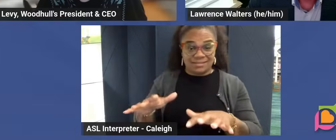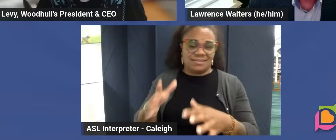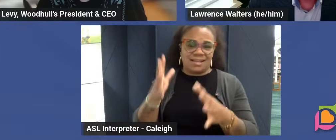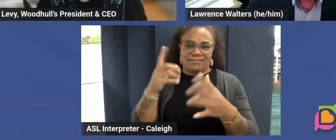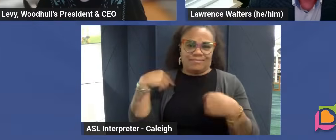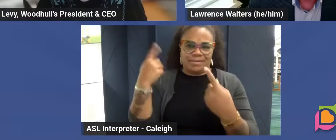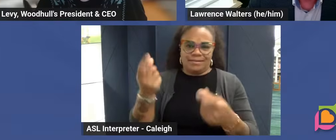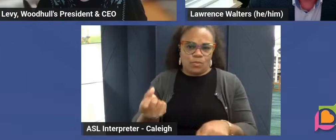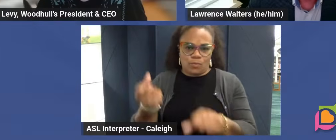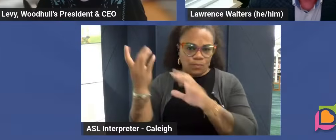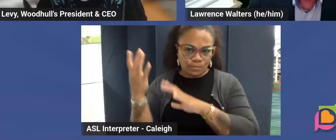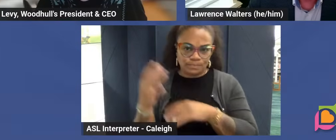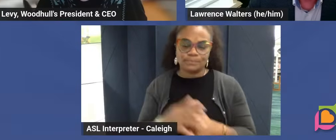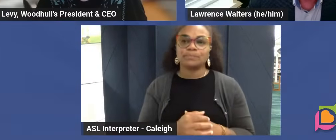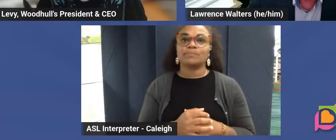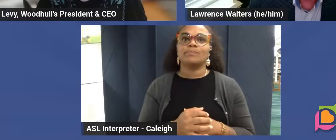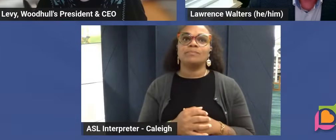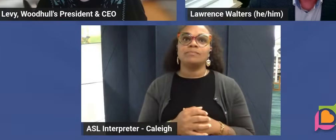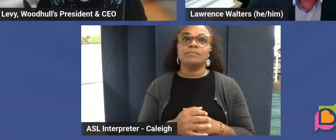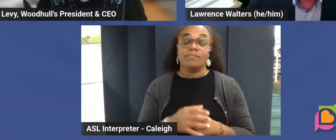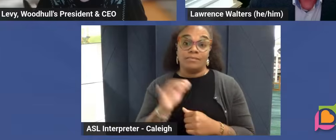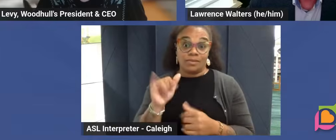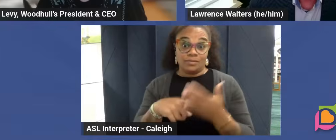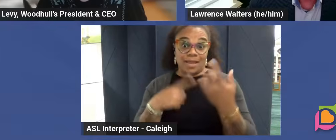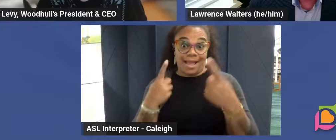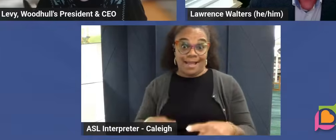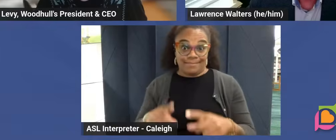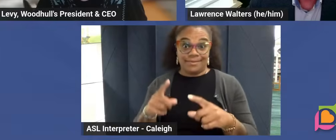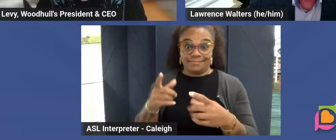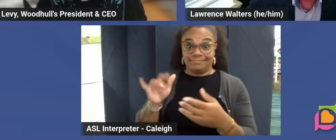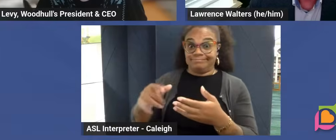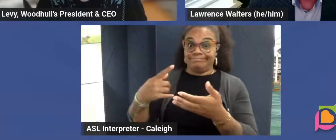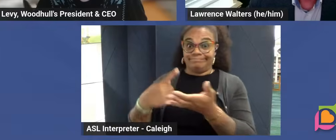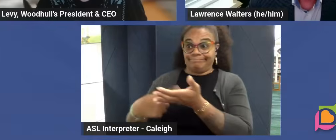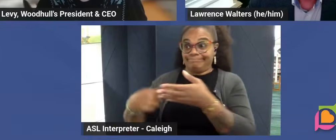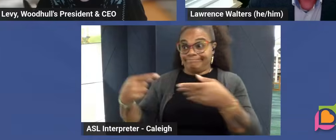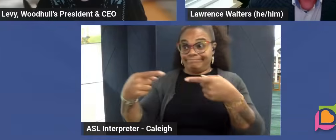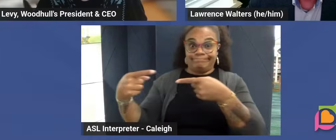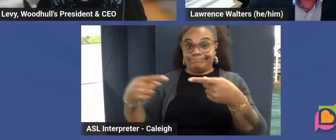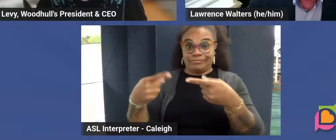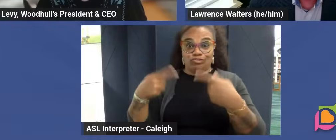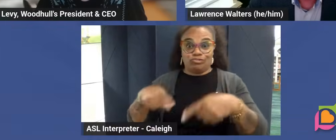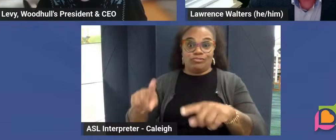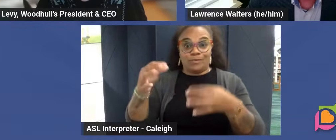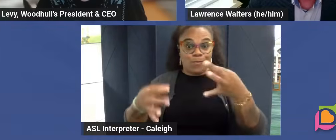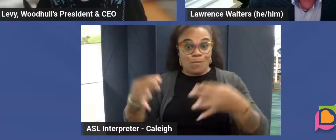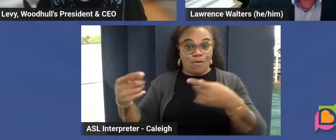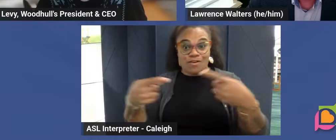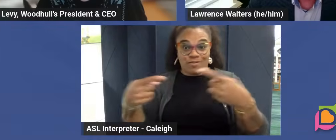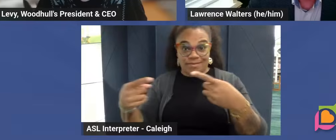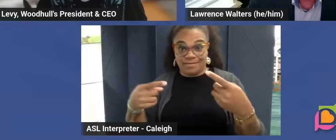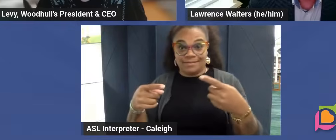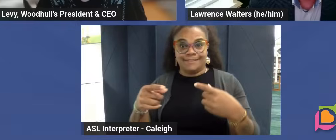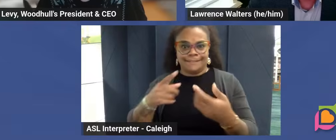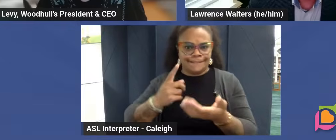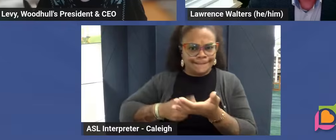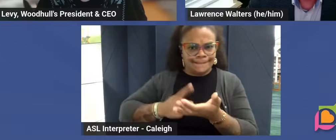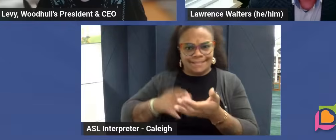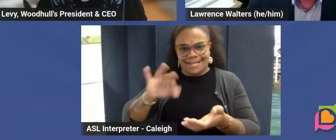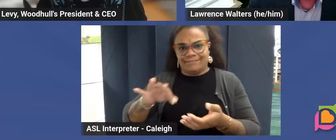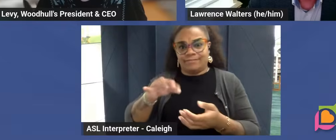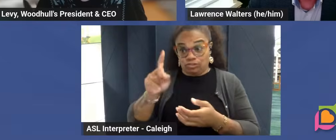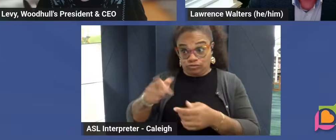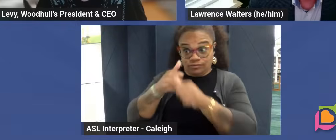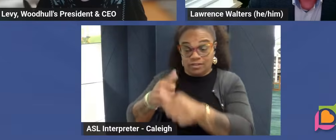invalidated. And that was the nature of the discussion during oral argument, as to whether strict scrutiny should be